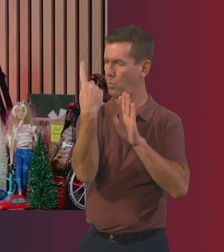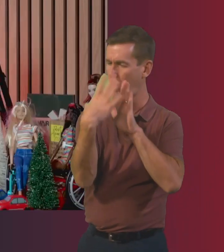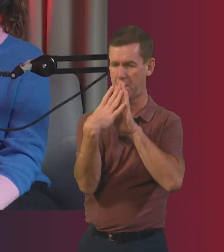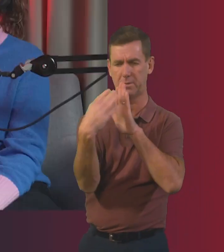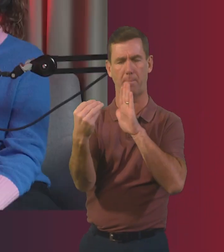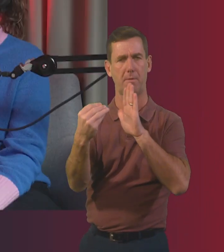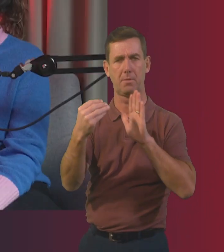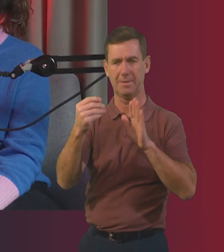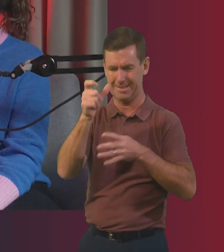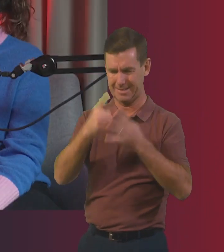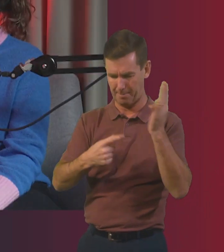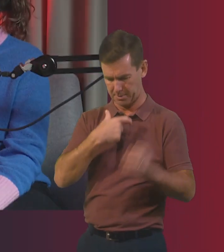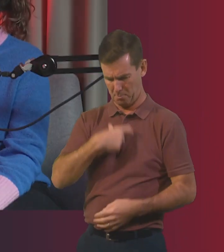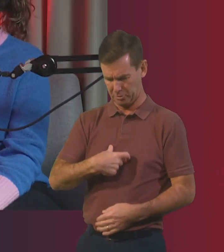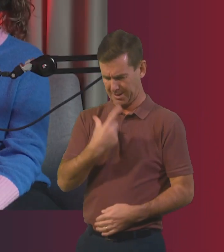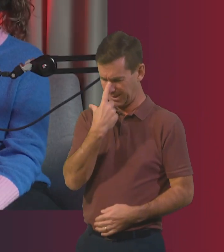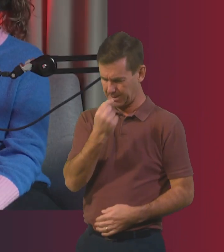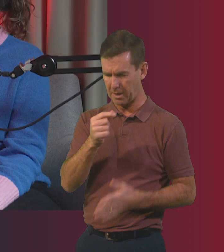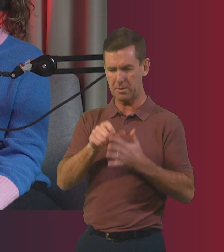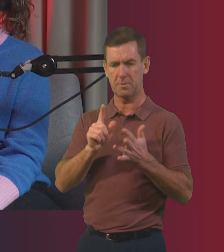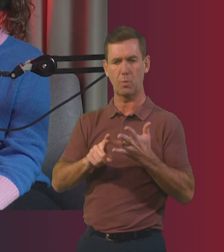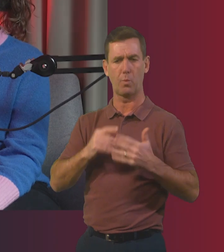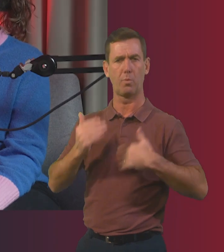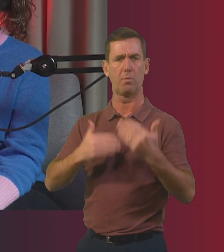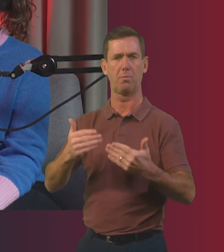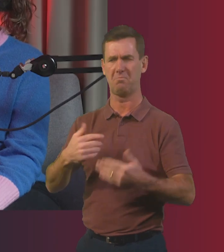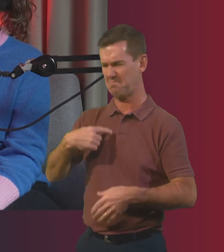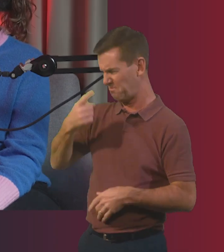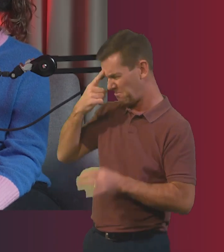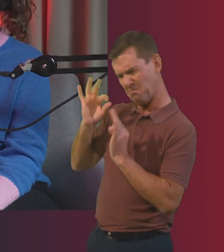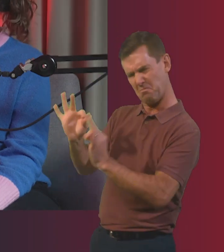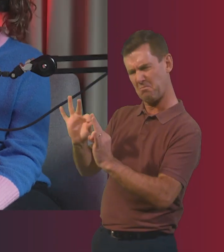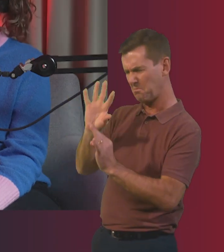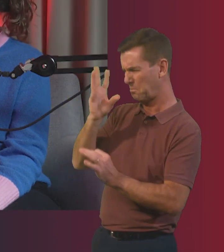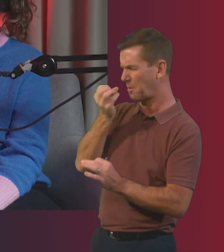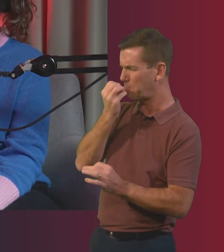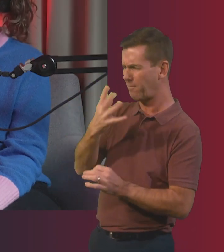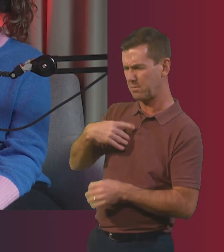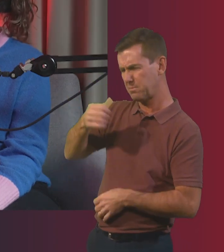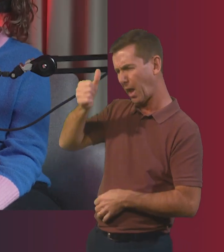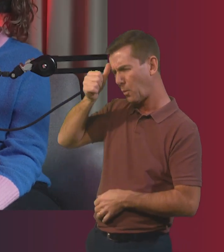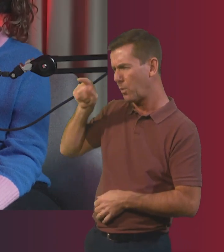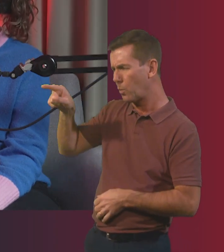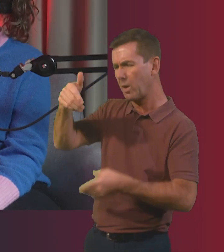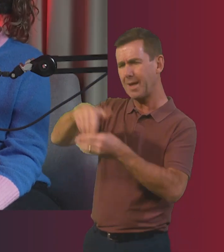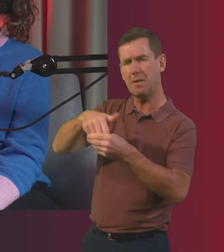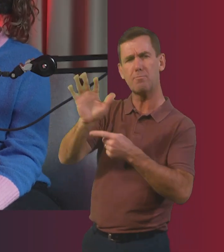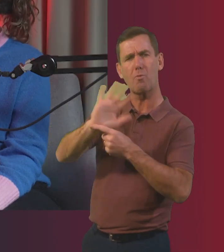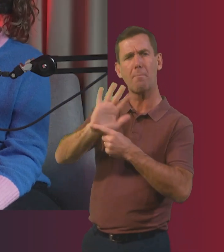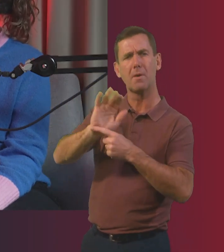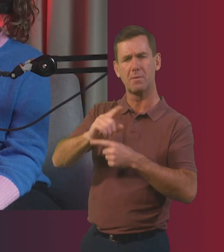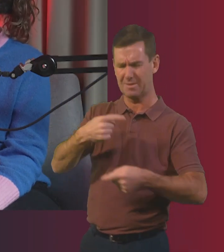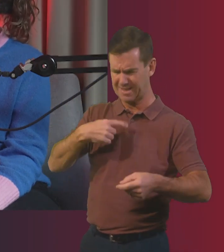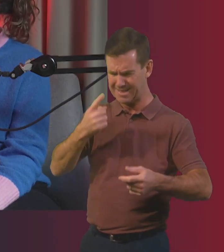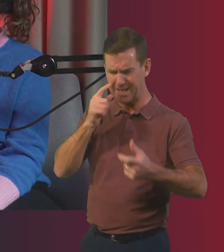It's a weird one, isn't it? I think it's beautiful that you embrace that because there are so many, like I was looking at the feedback that you got while being on the show, and one particular article I